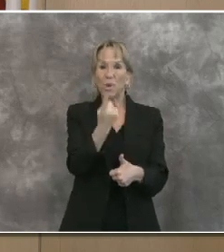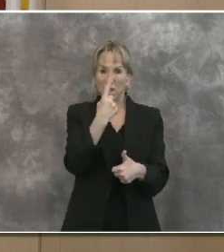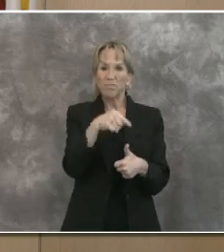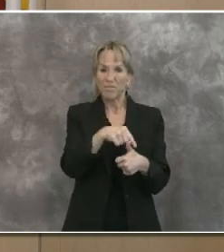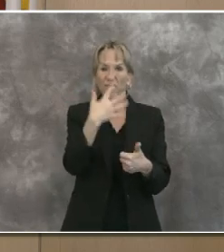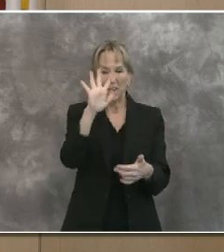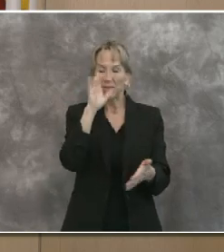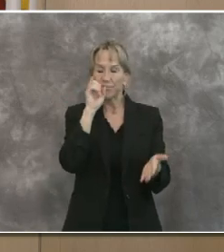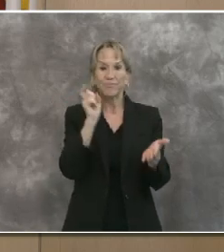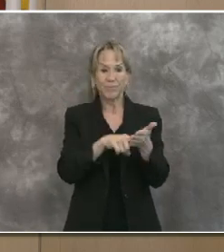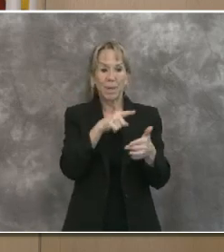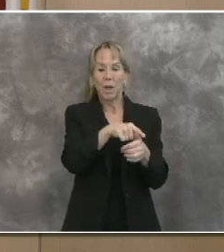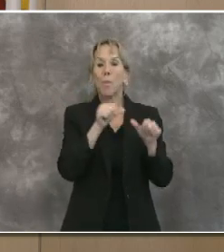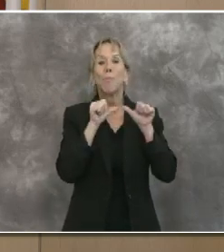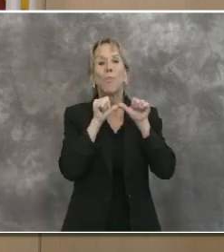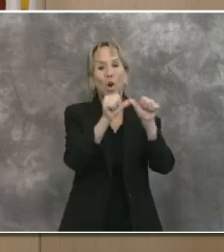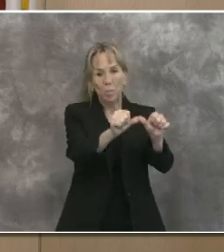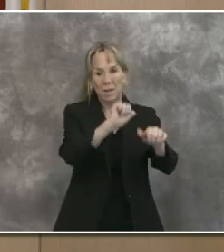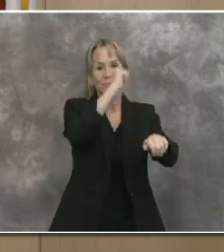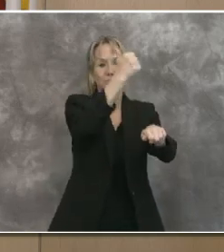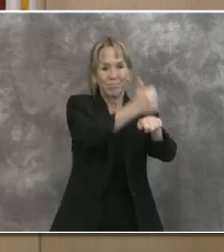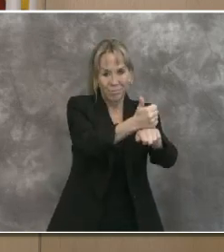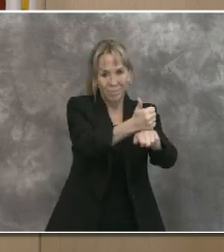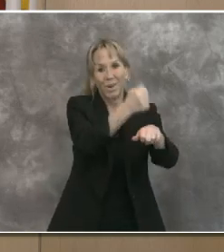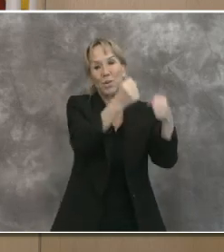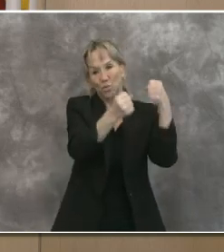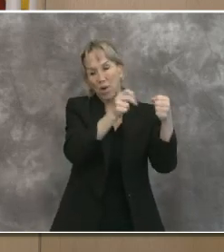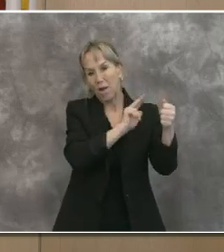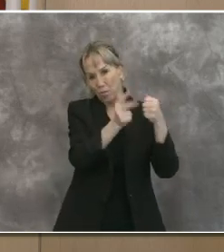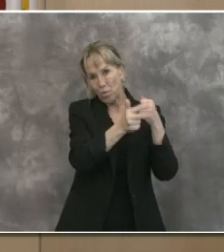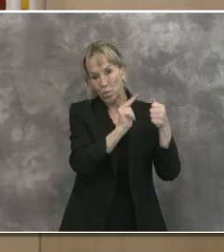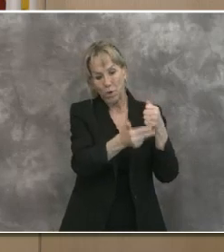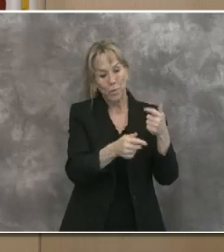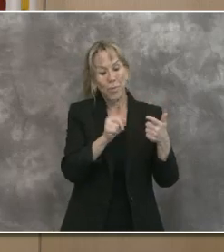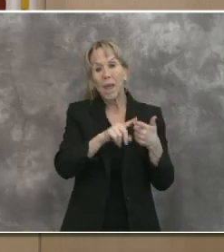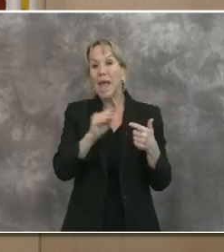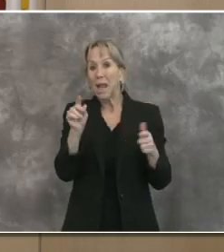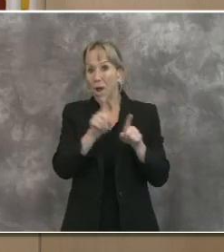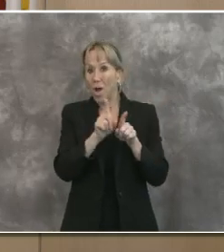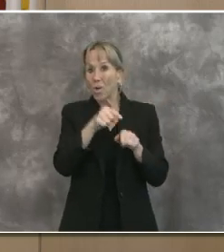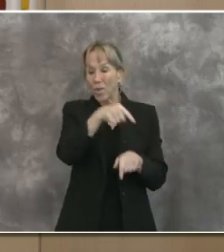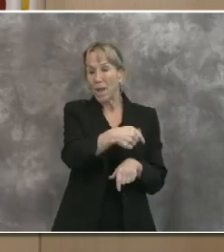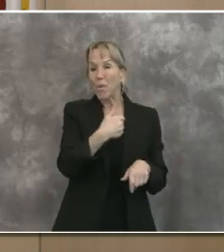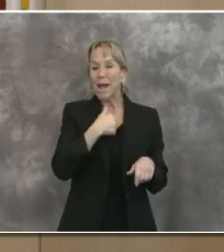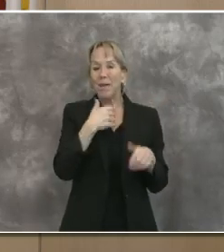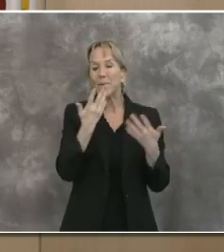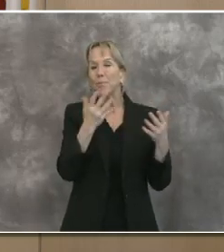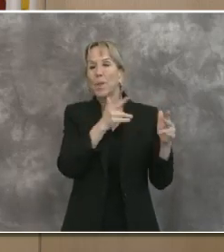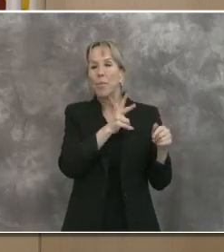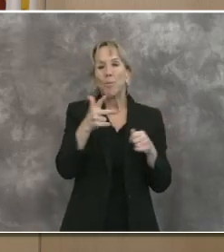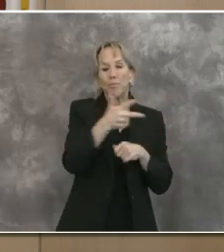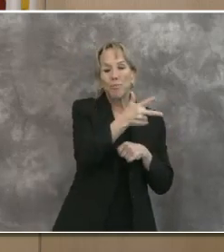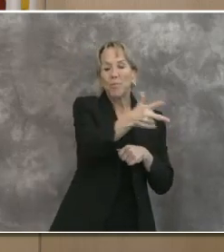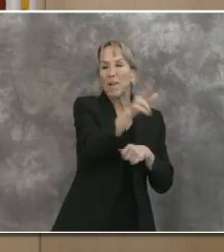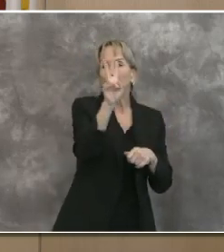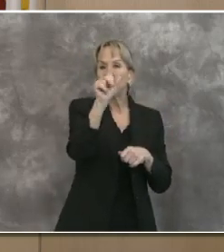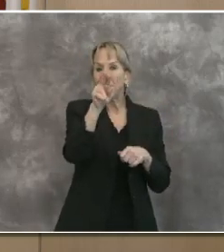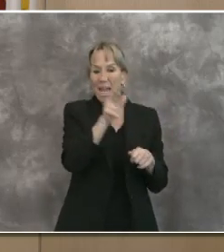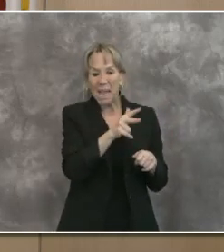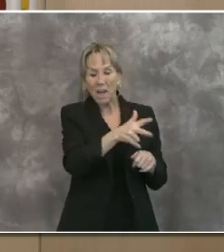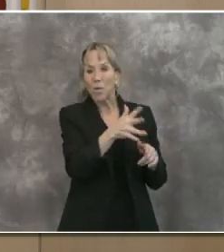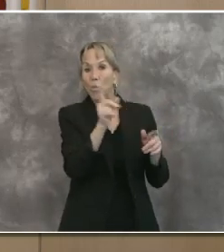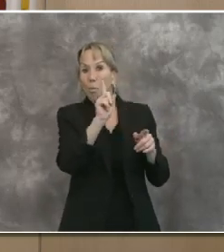location where we have a permanent drive-through. And then we have our mobile van where we are identifying